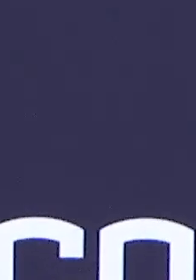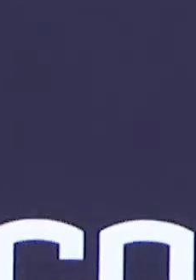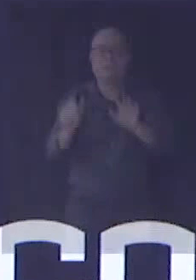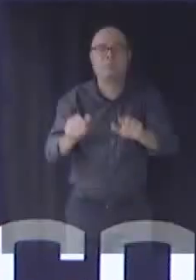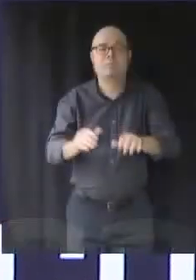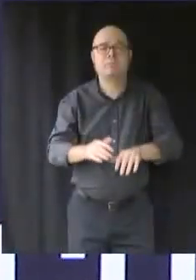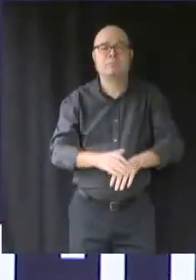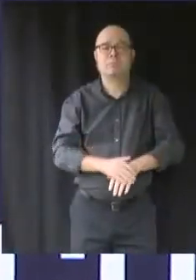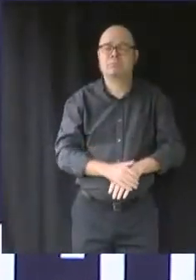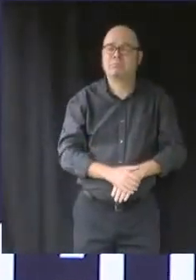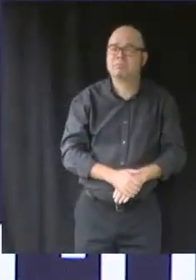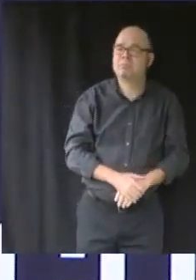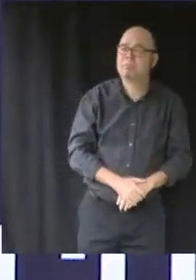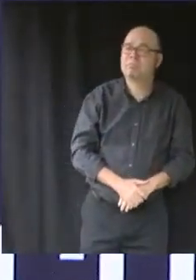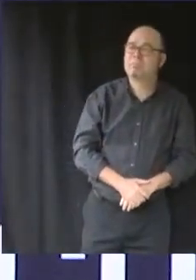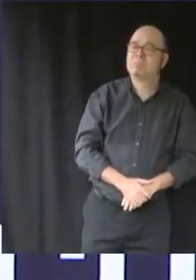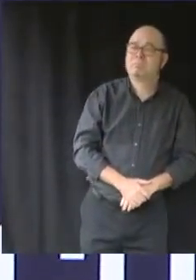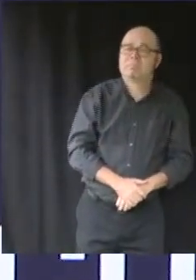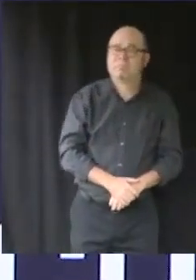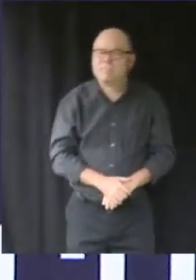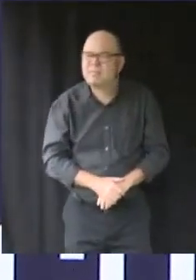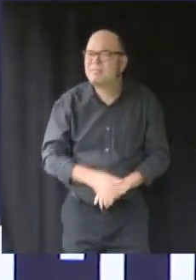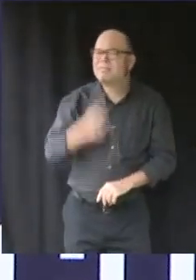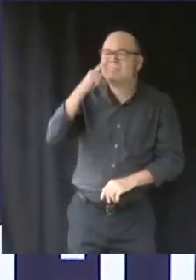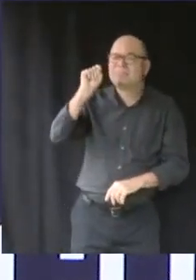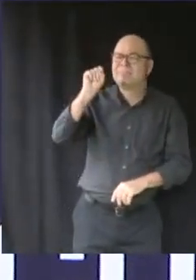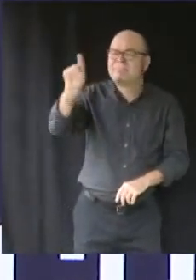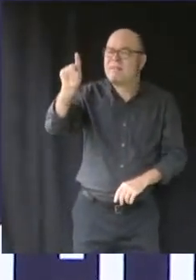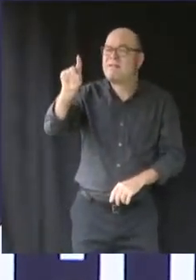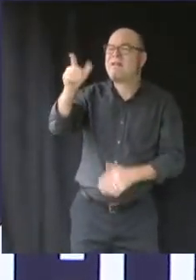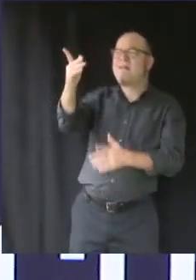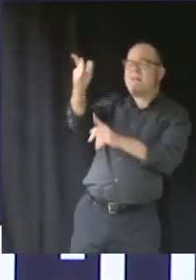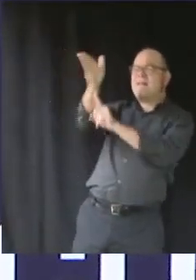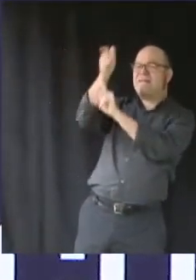early light what so proudly